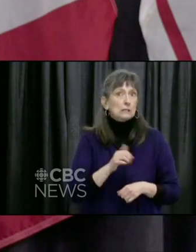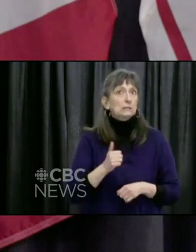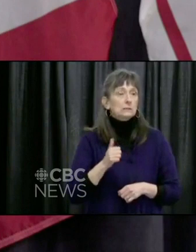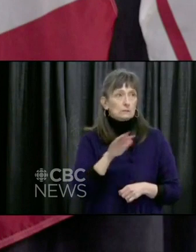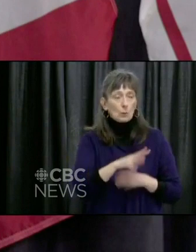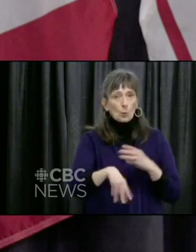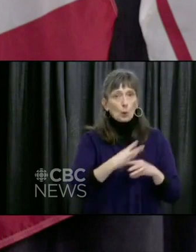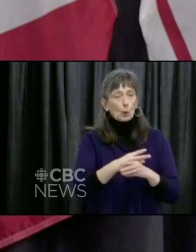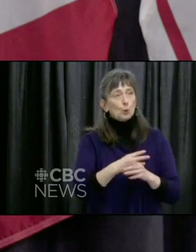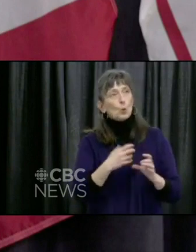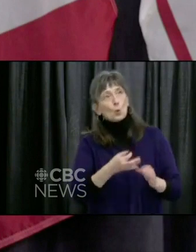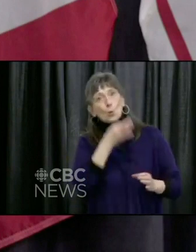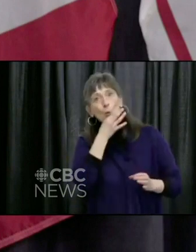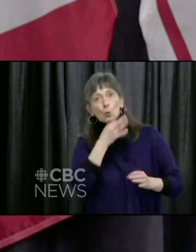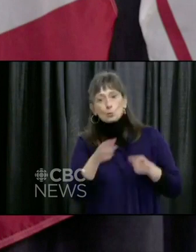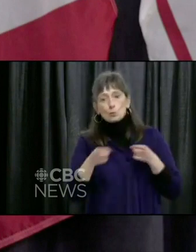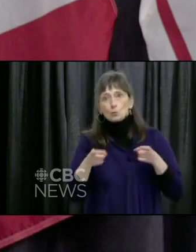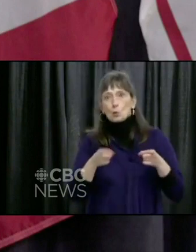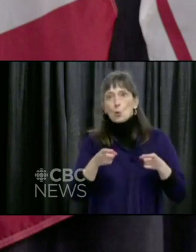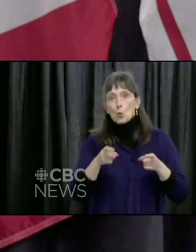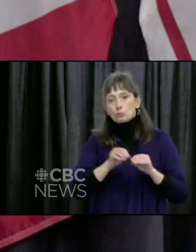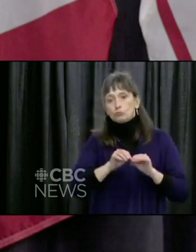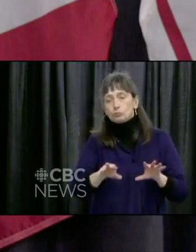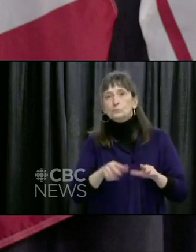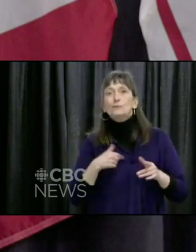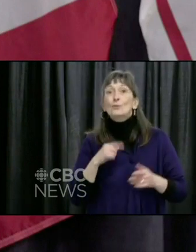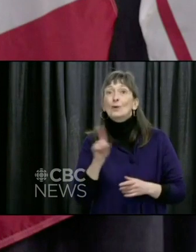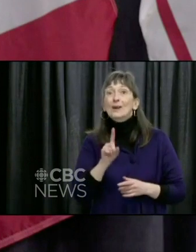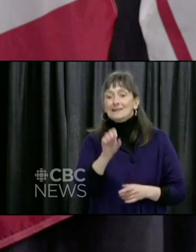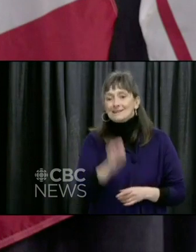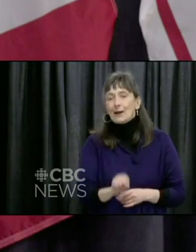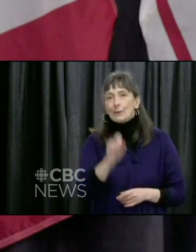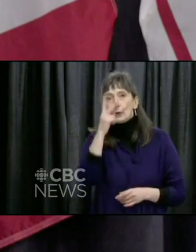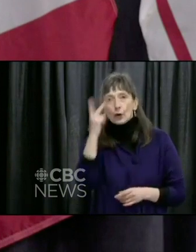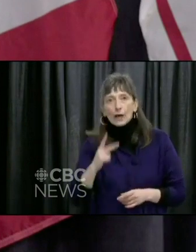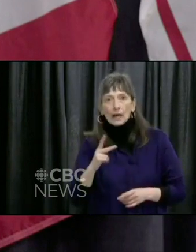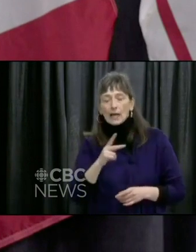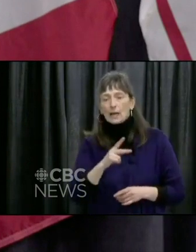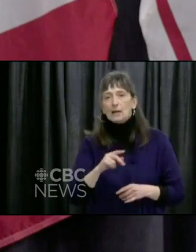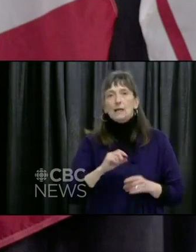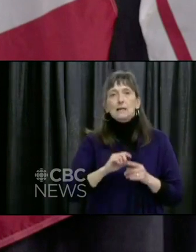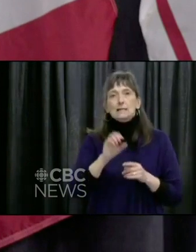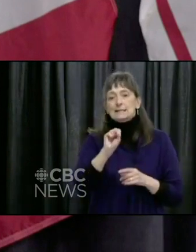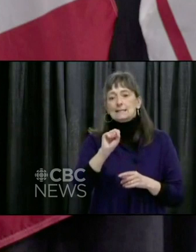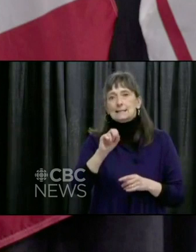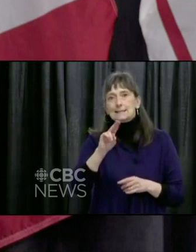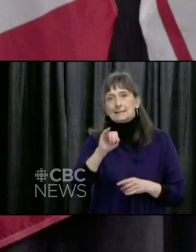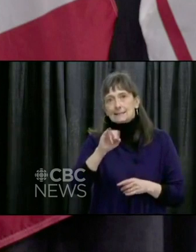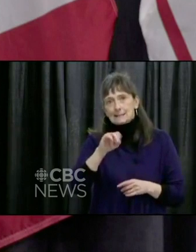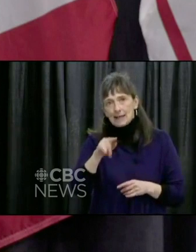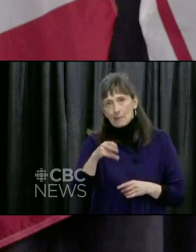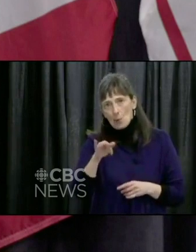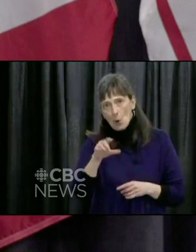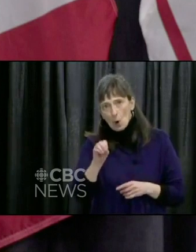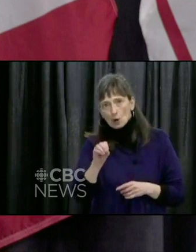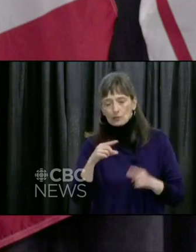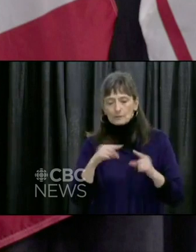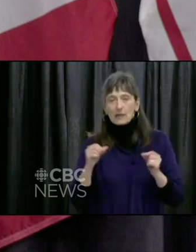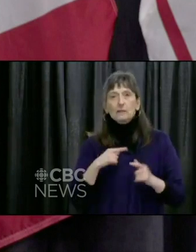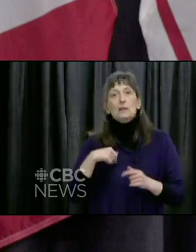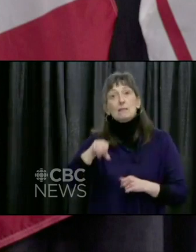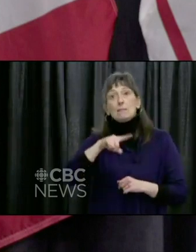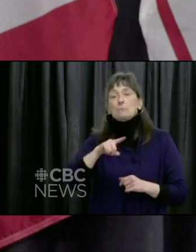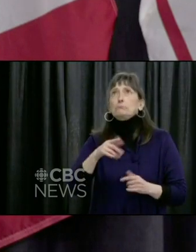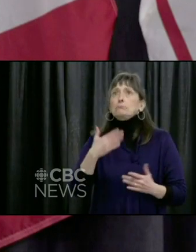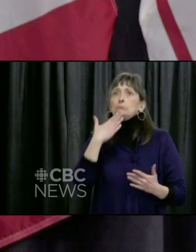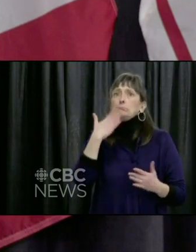as being excellent in managing this. I'm thinking South Korea and Singapore. Obviously, Dr. Rahman's already